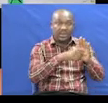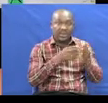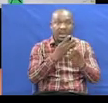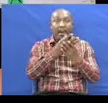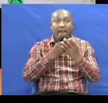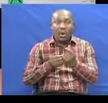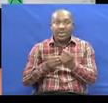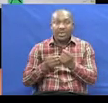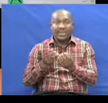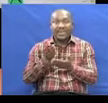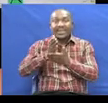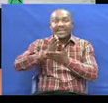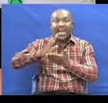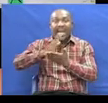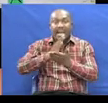here,